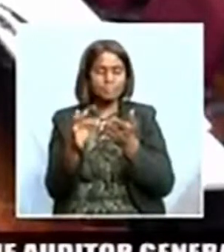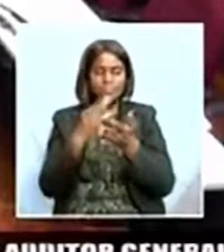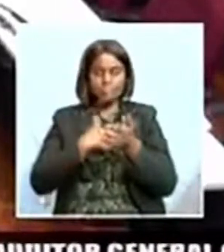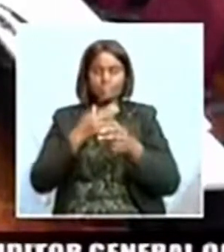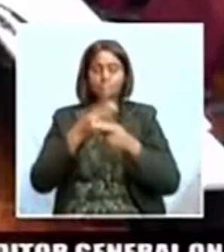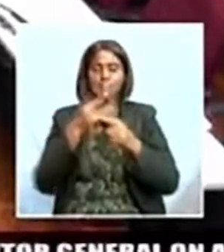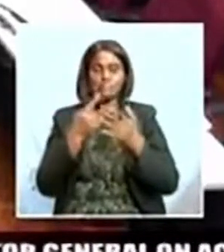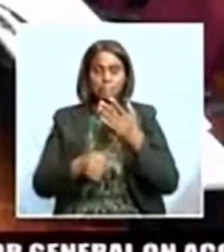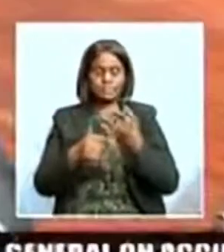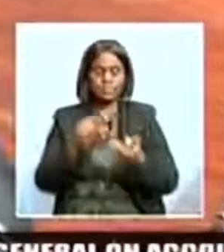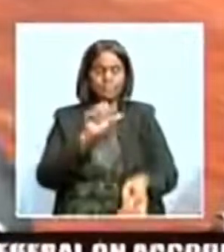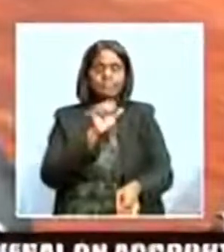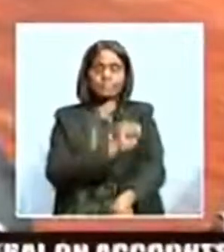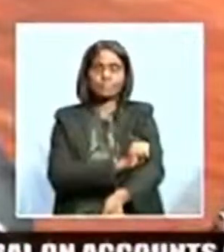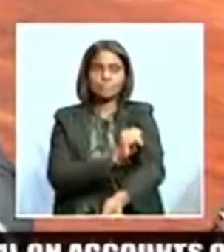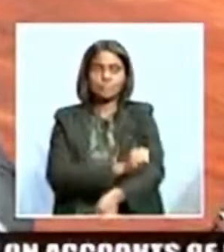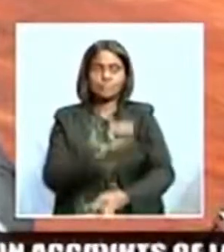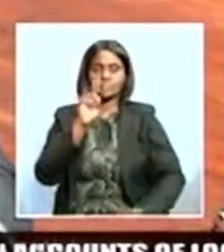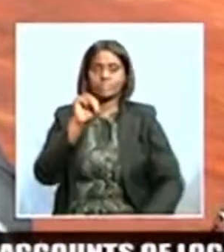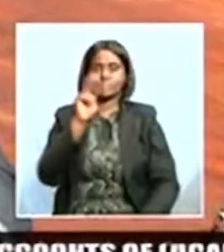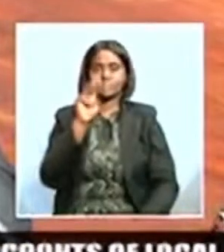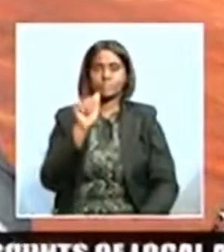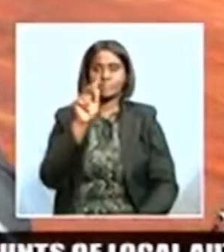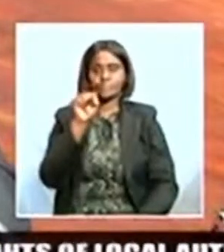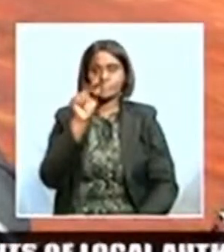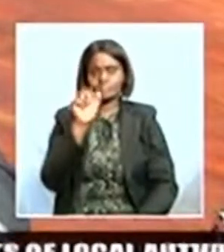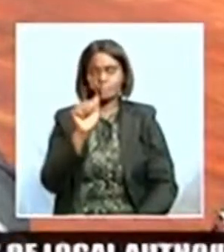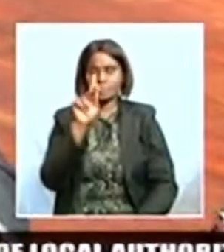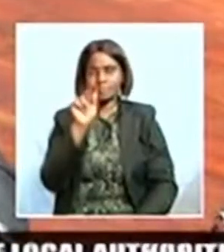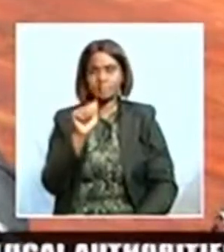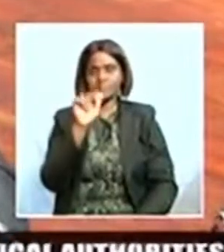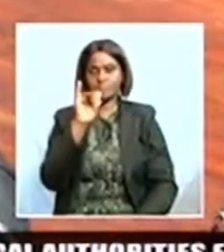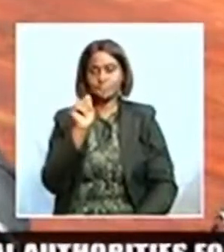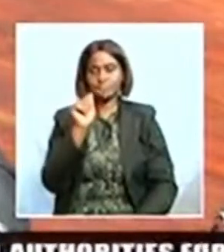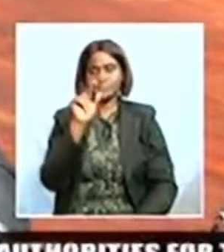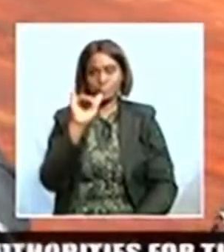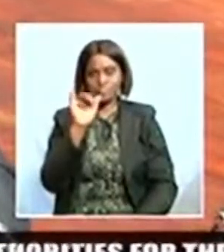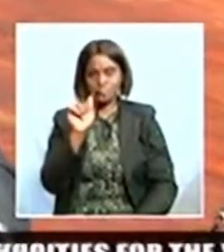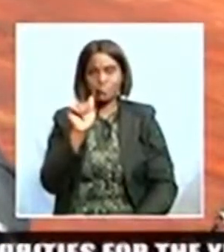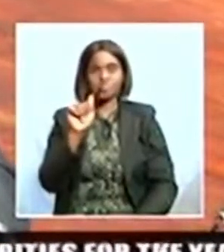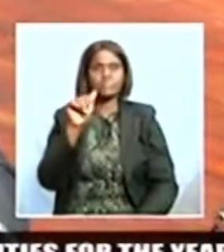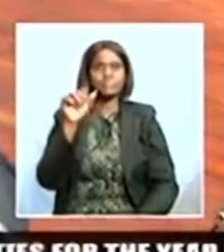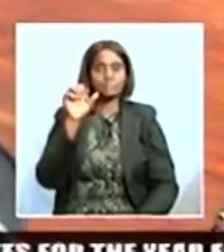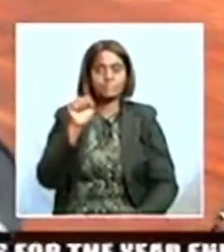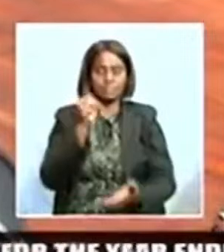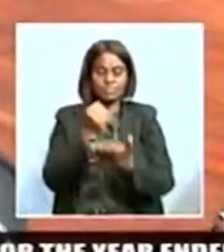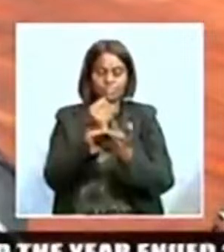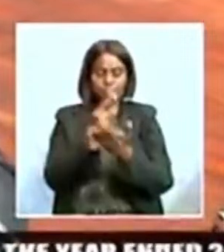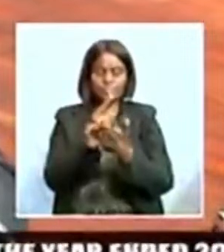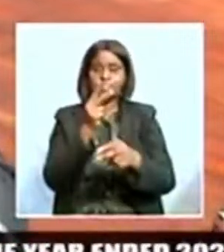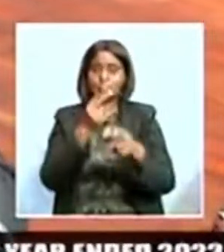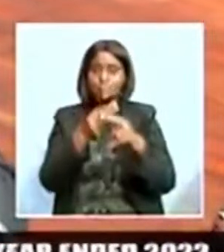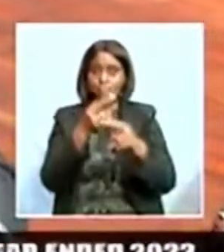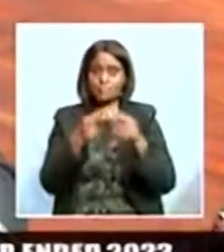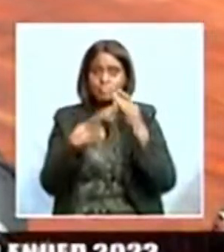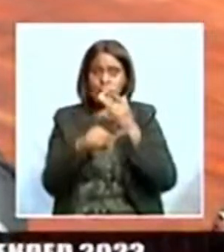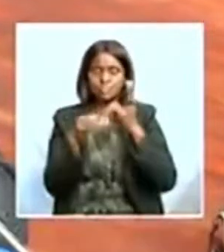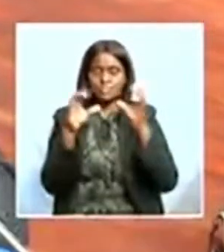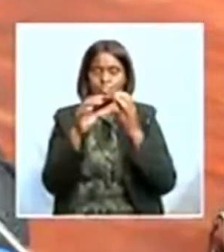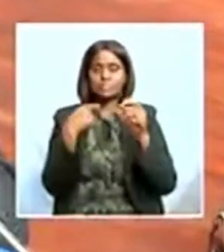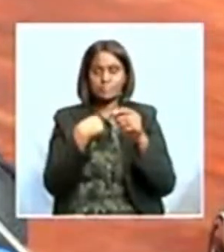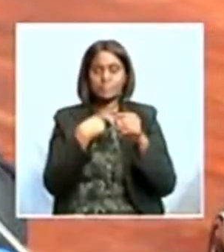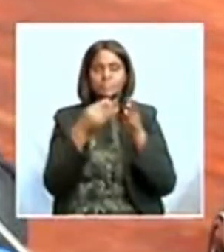is Stan Mwanakayaya. I'm the Council Secretary for SERENJE Town Council. Allow me now, Chair, to also call